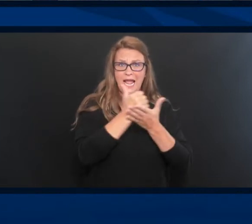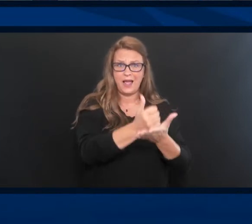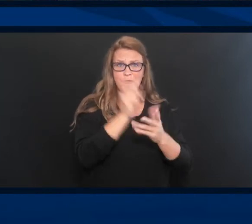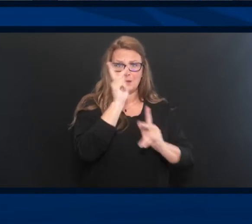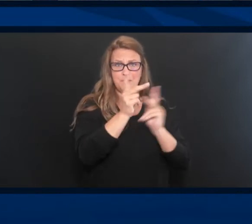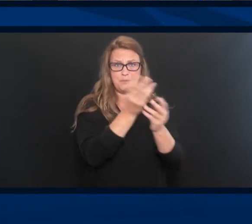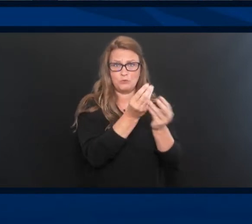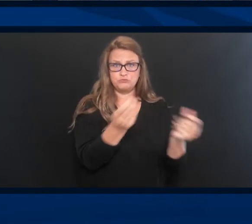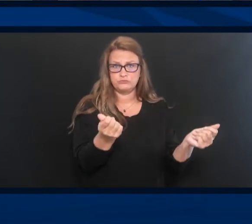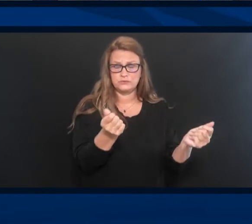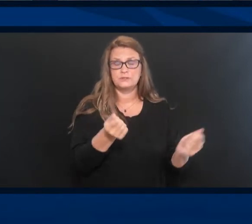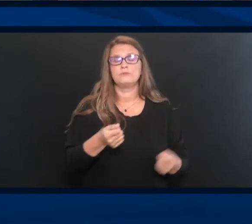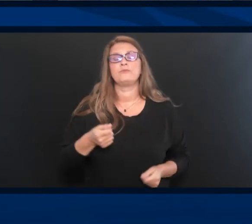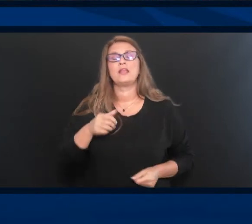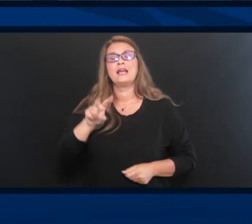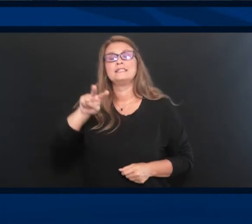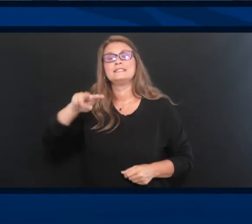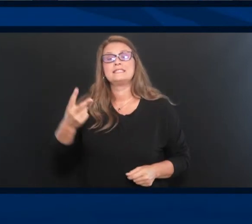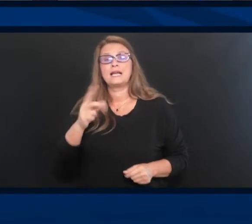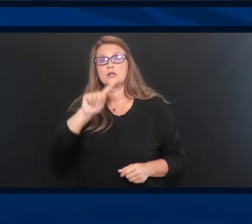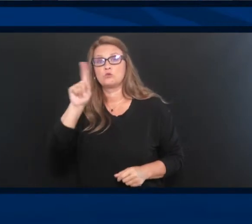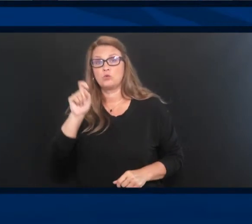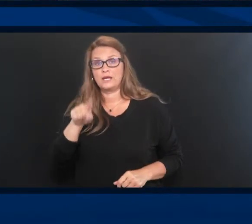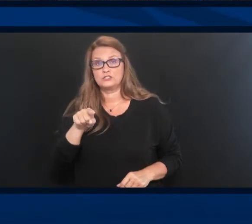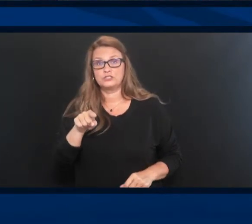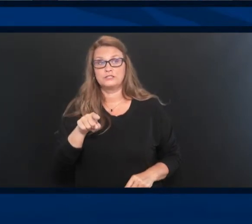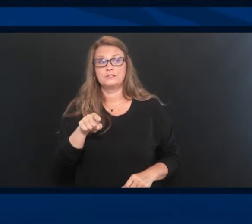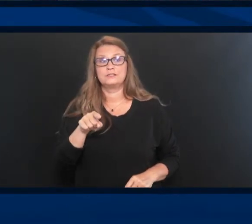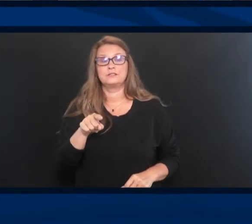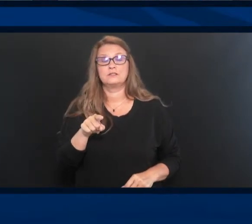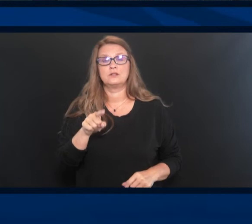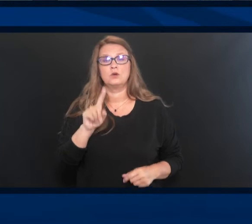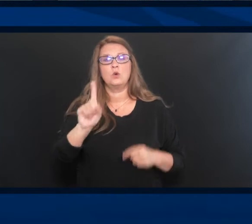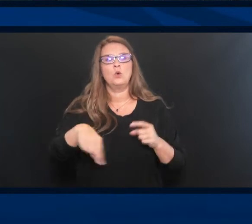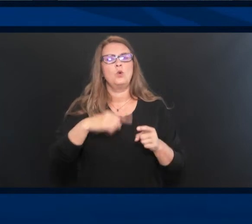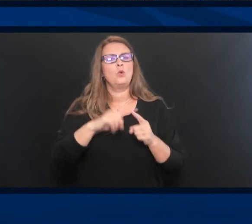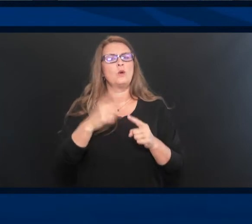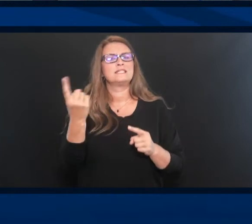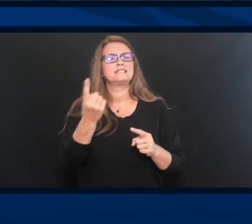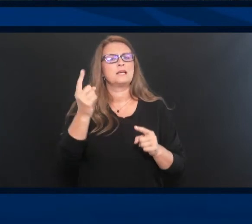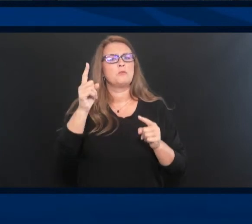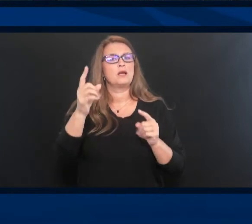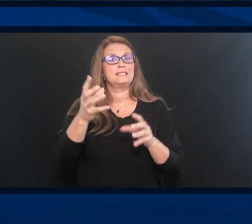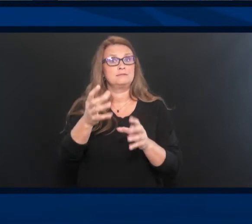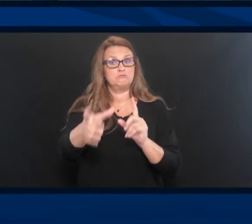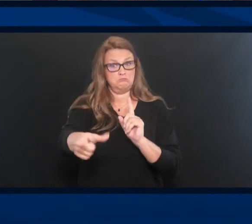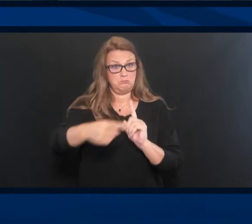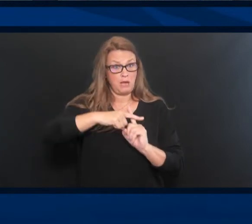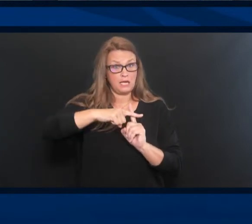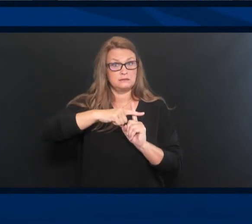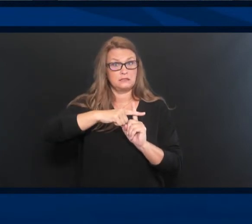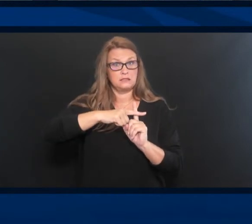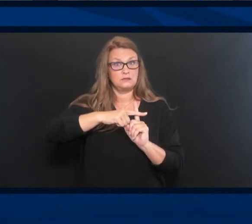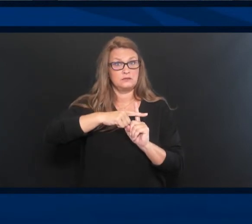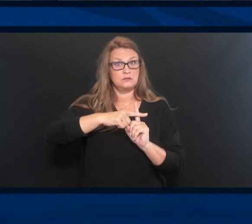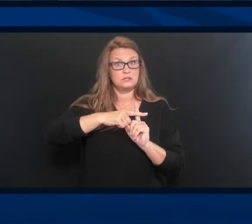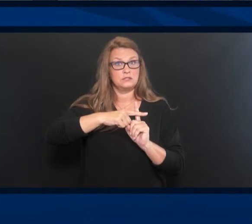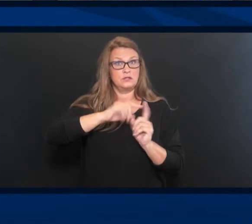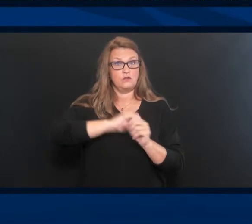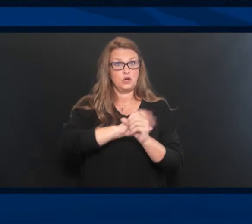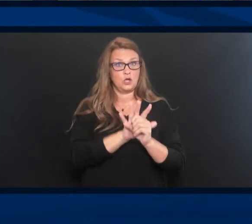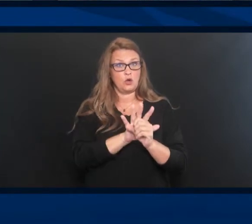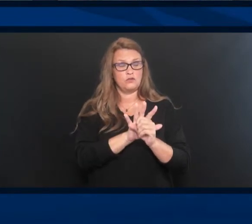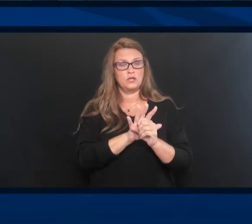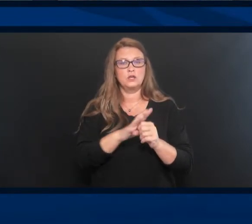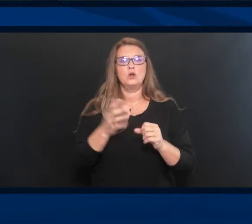anything? And the second question that I have is, when a person receives a positive COVID-19 diagnosis, is there a